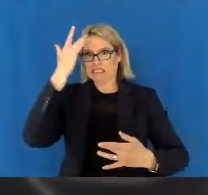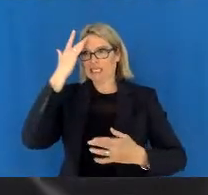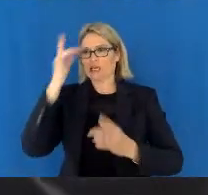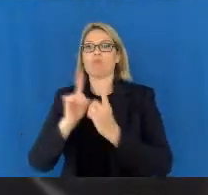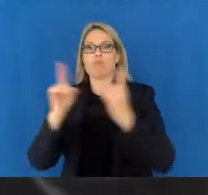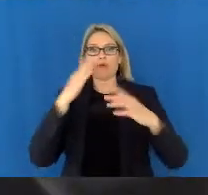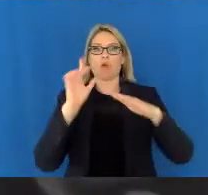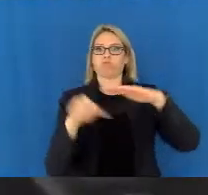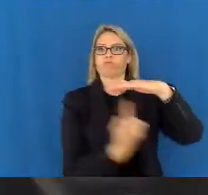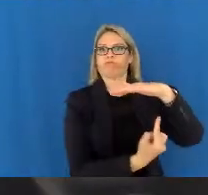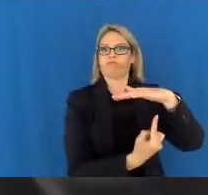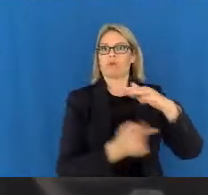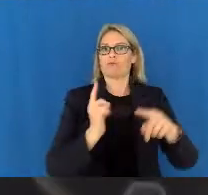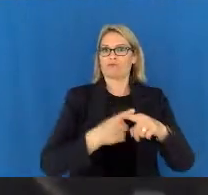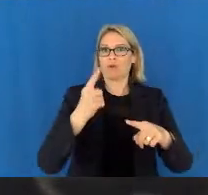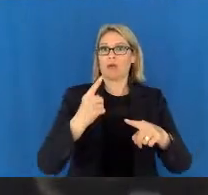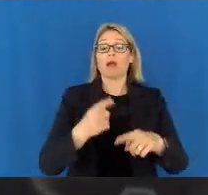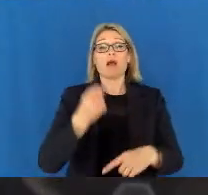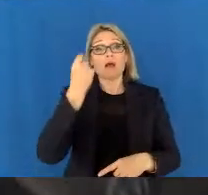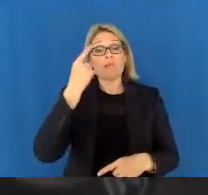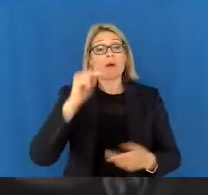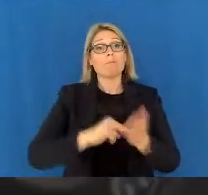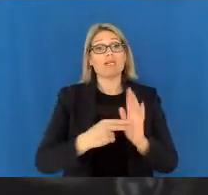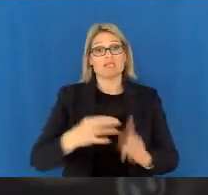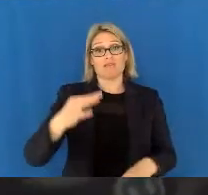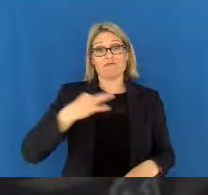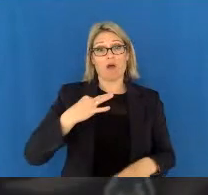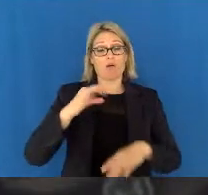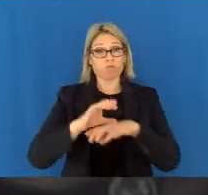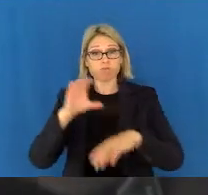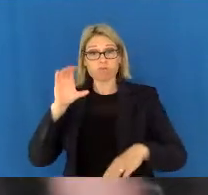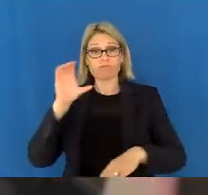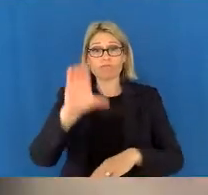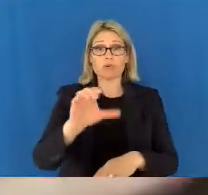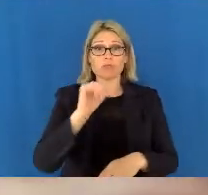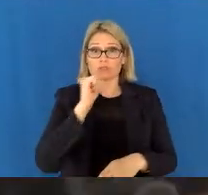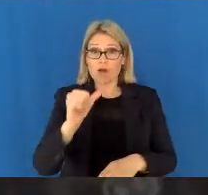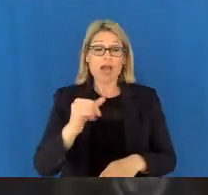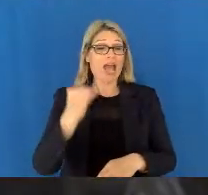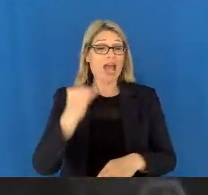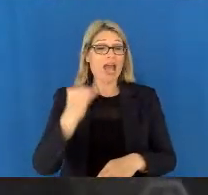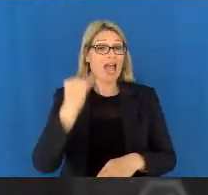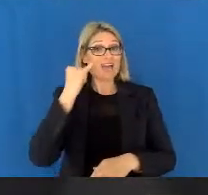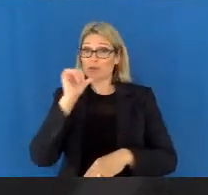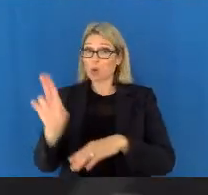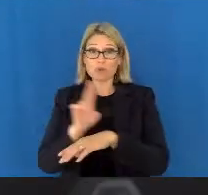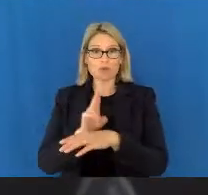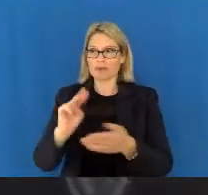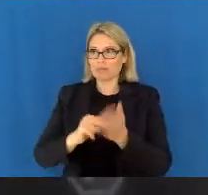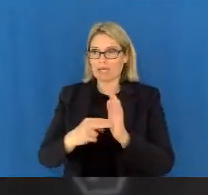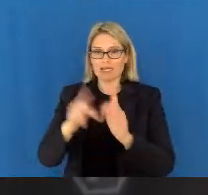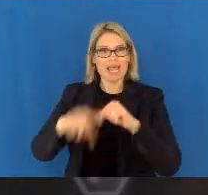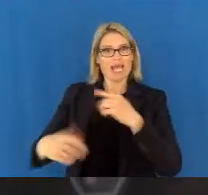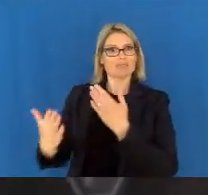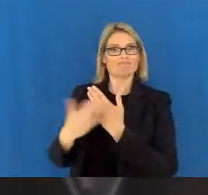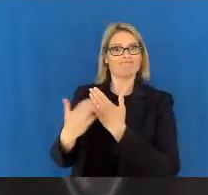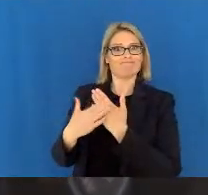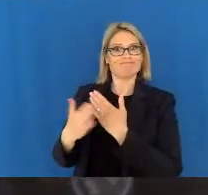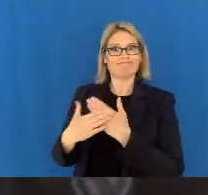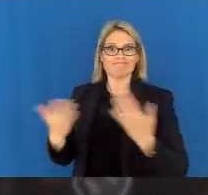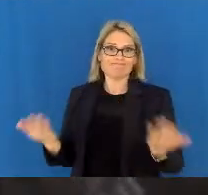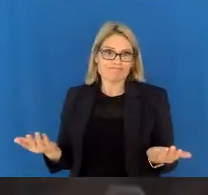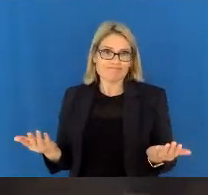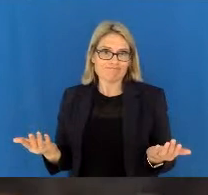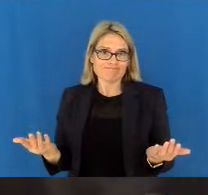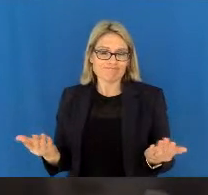But the problem is it's voluntary, and if the people don't use it, well, we can't be alerted. And there's a